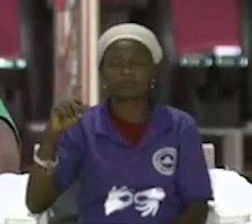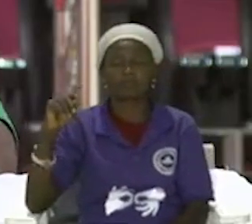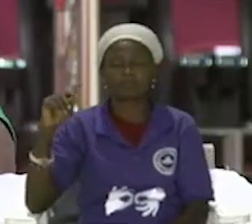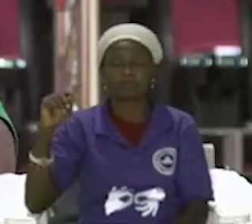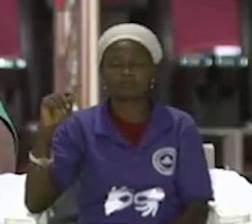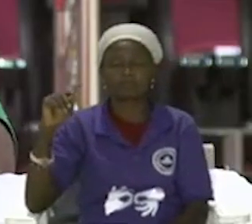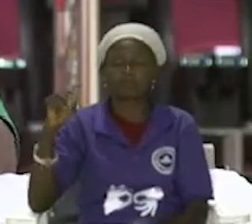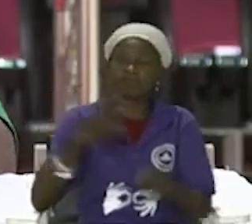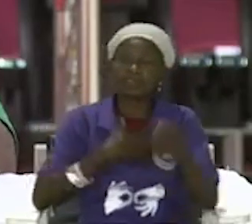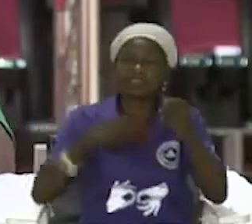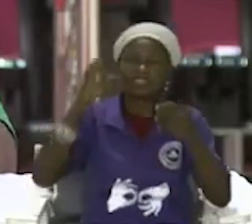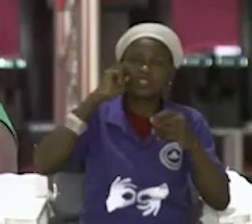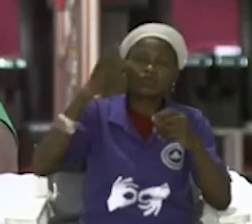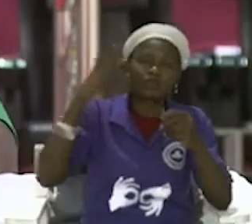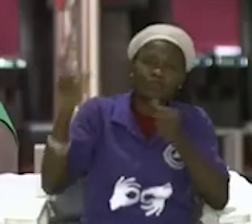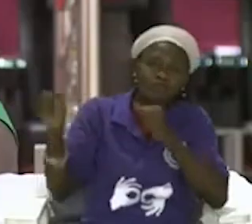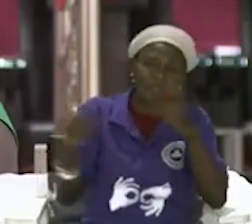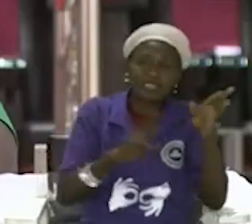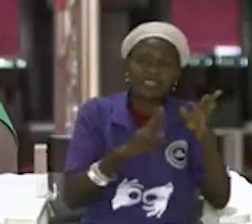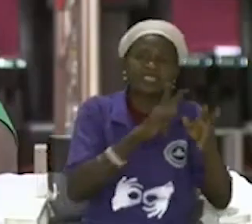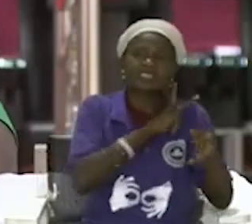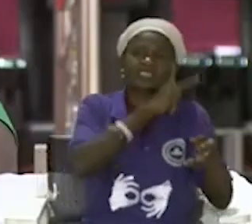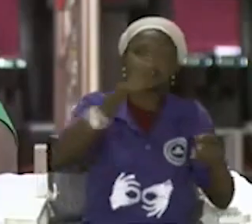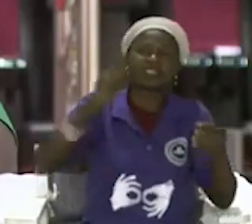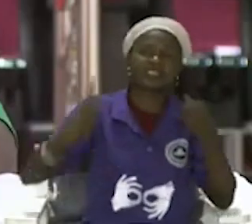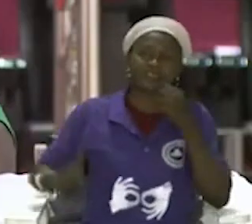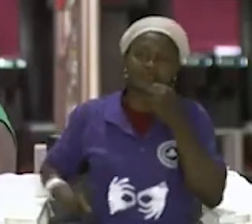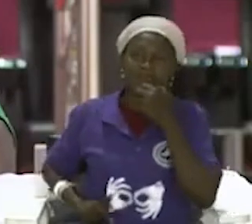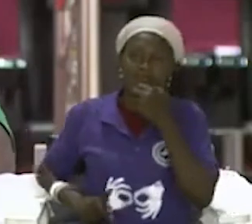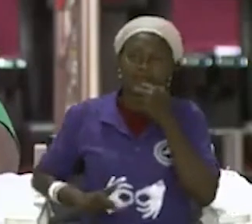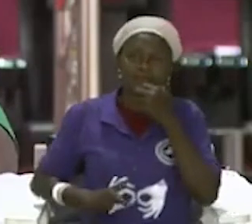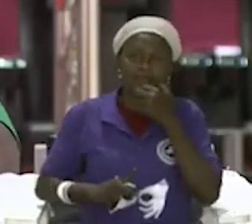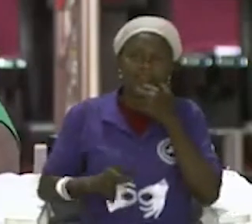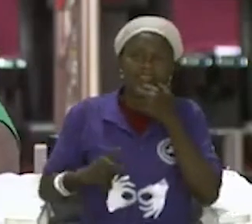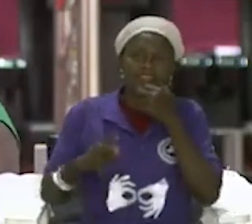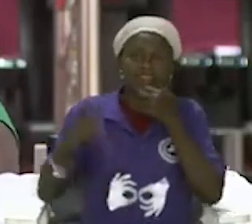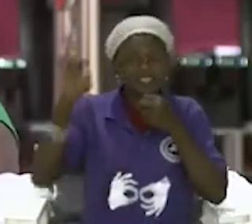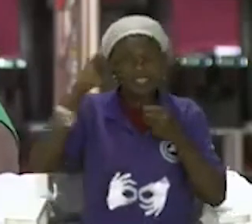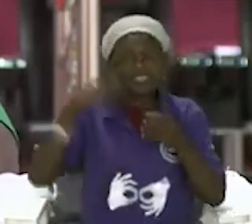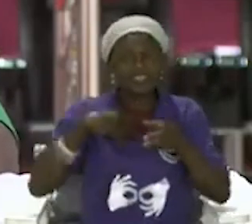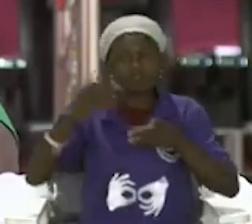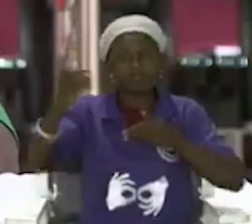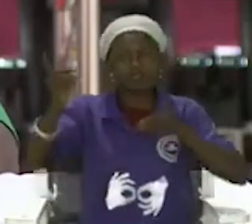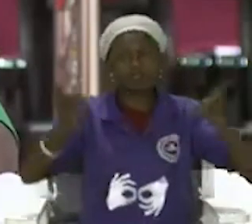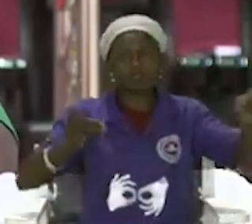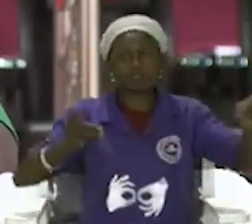He was already a king. He had dominion.